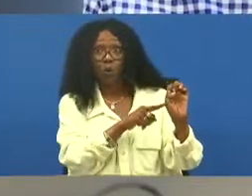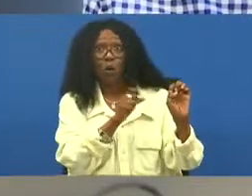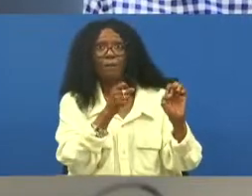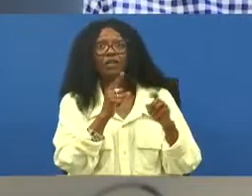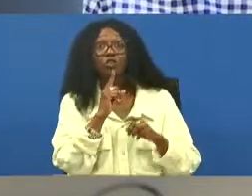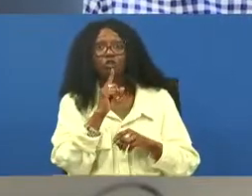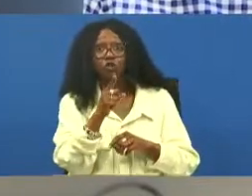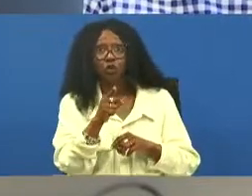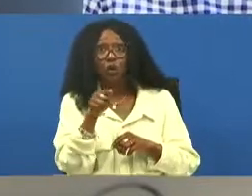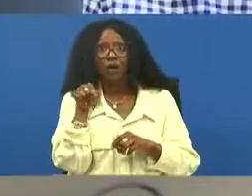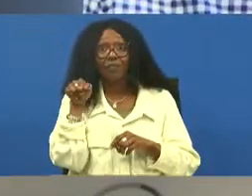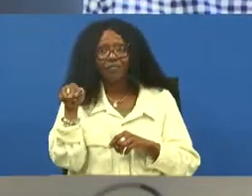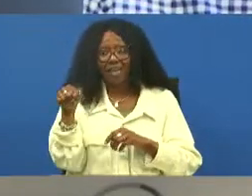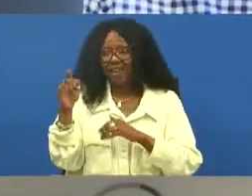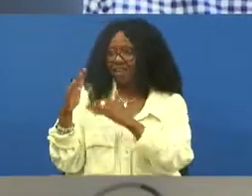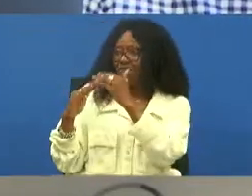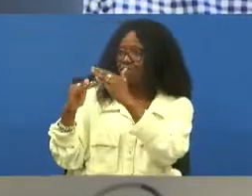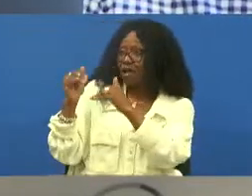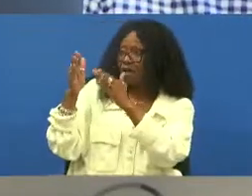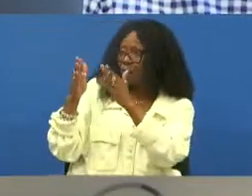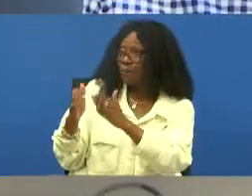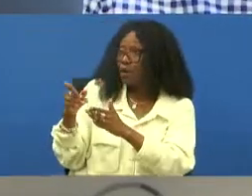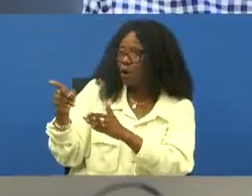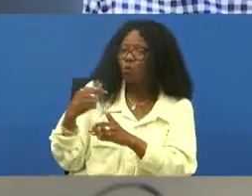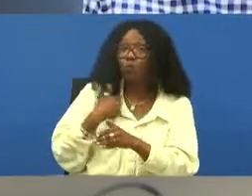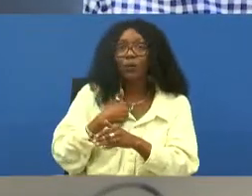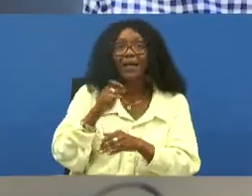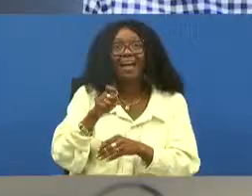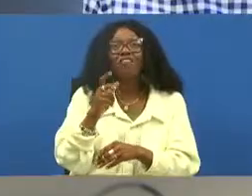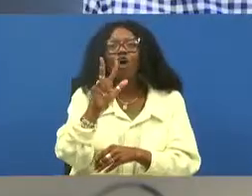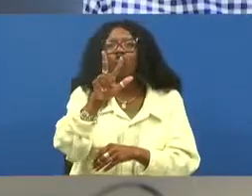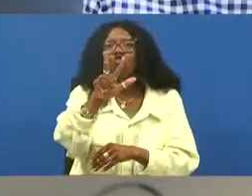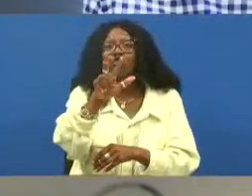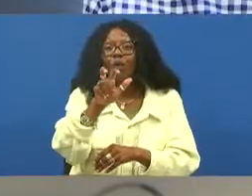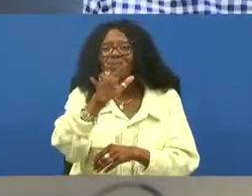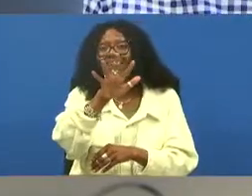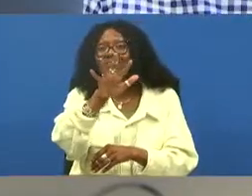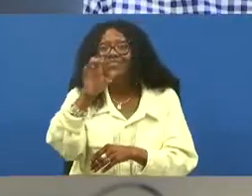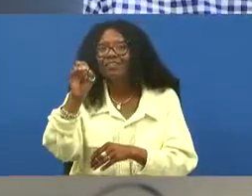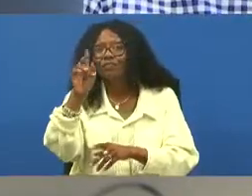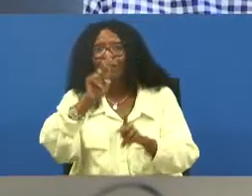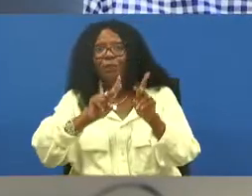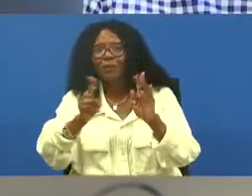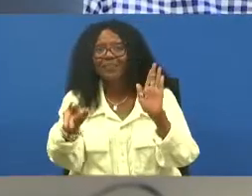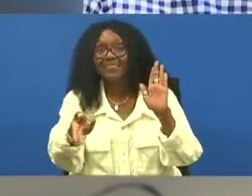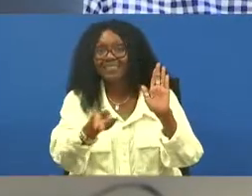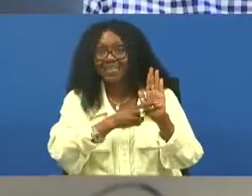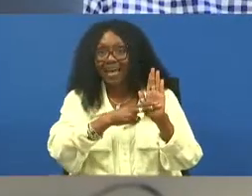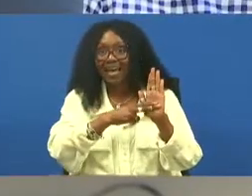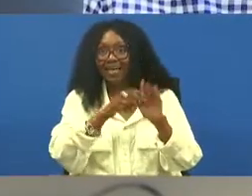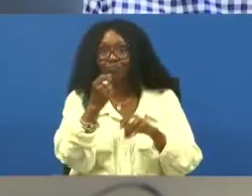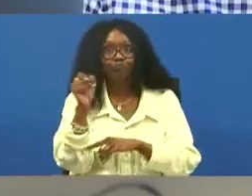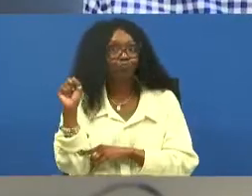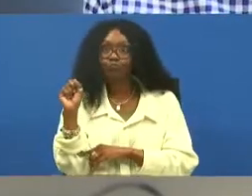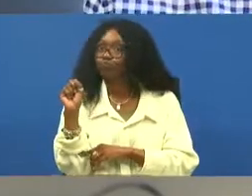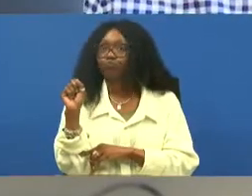this is very responsible development. We had over 350 individuals who signed a petition to say this